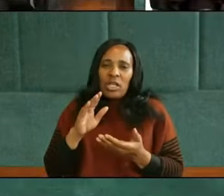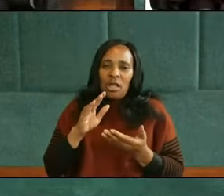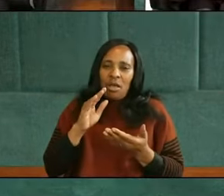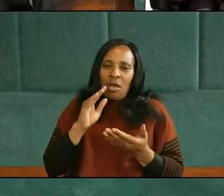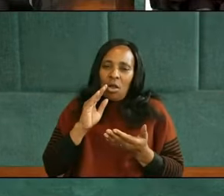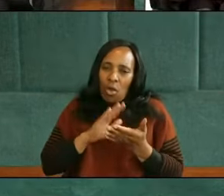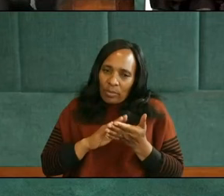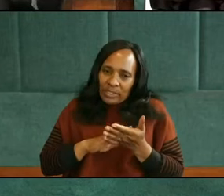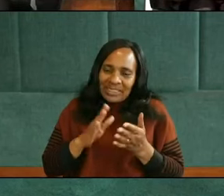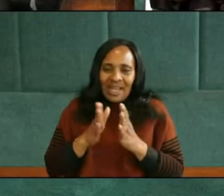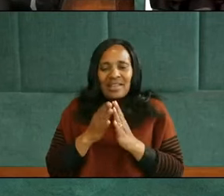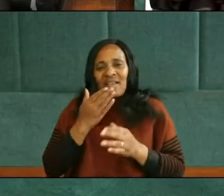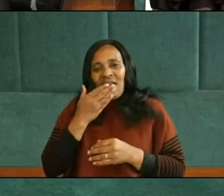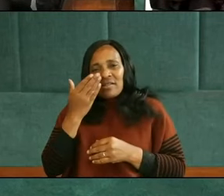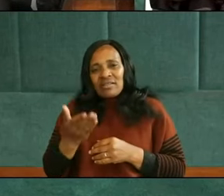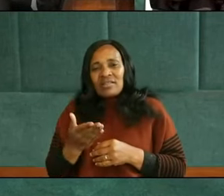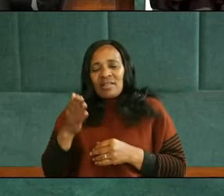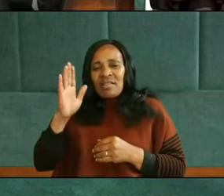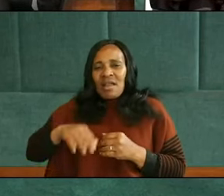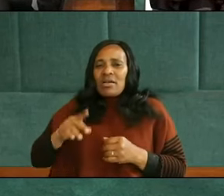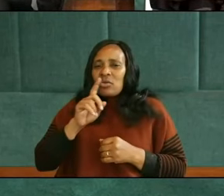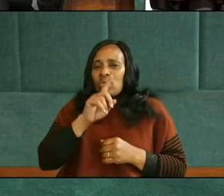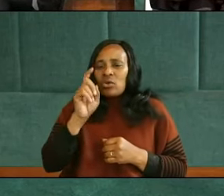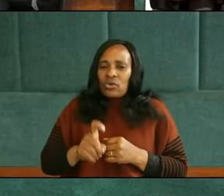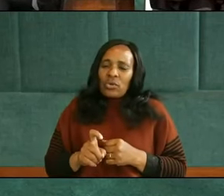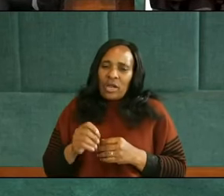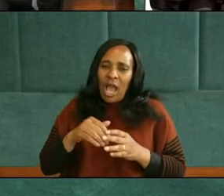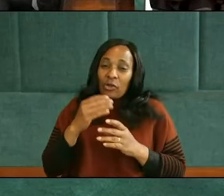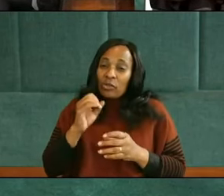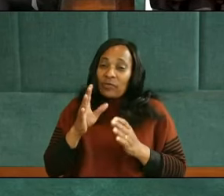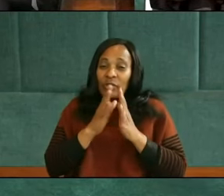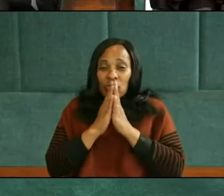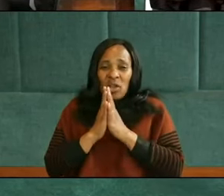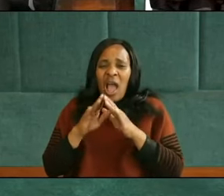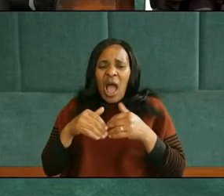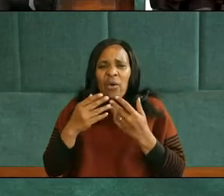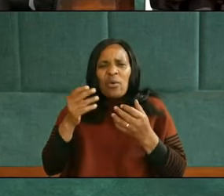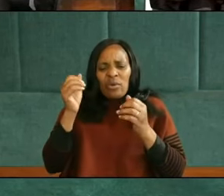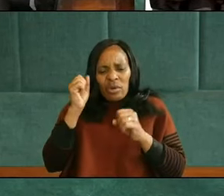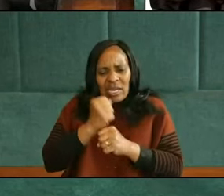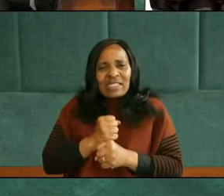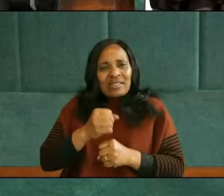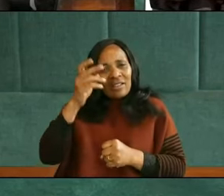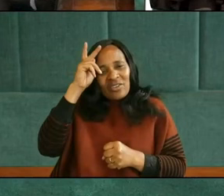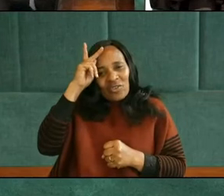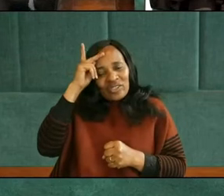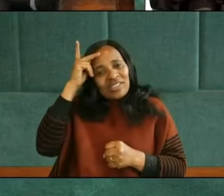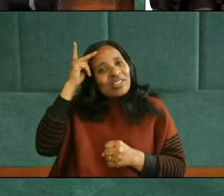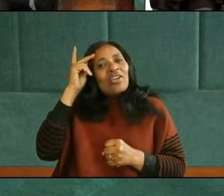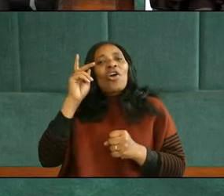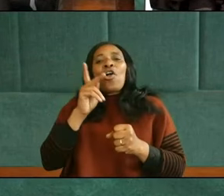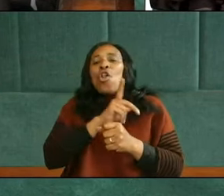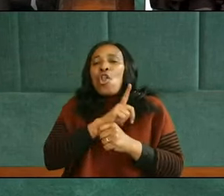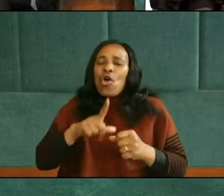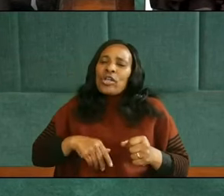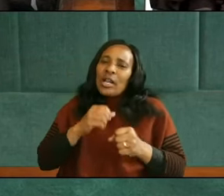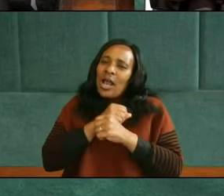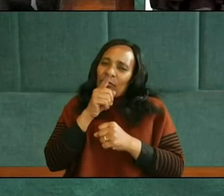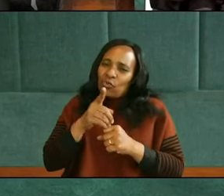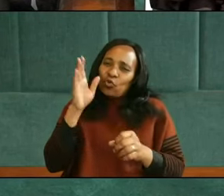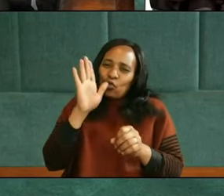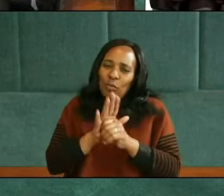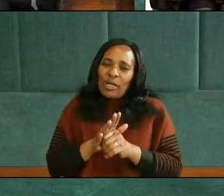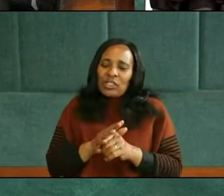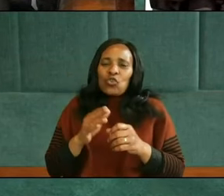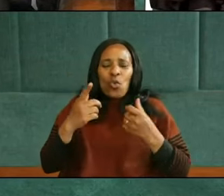and your answers. Now, maybe the last question from out of the story, how does the knowledge that God loves you too much to allow you to